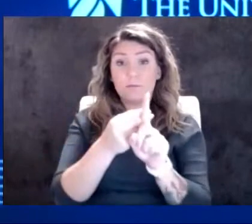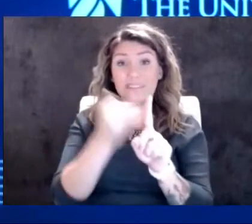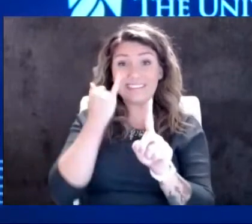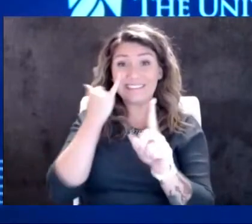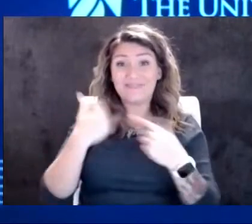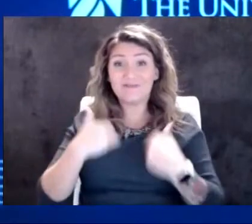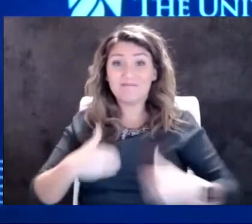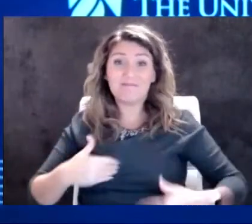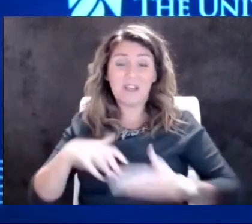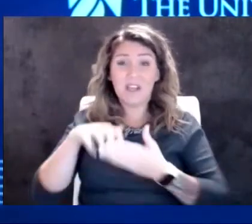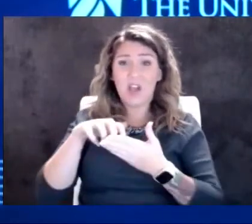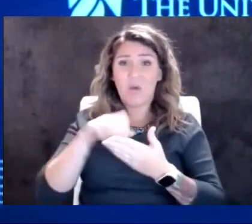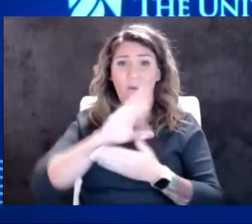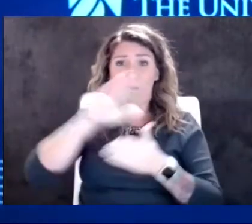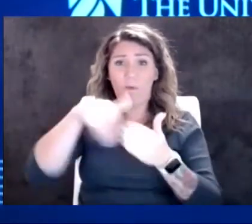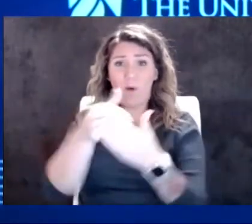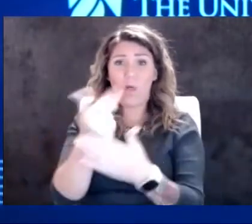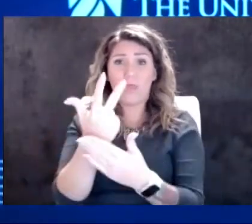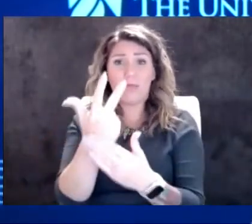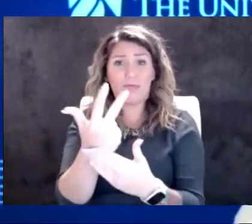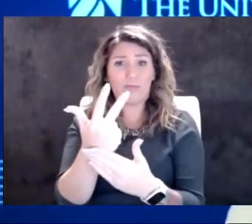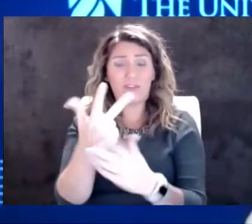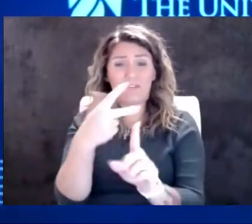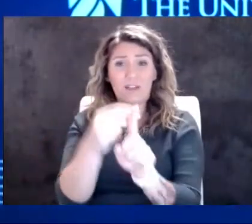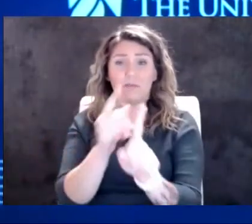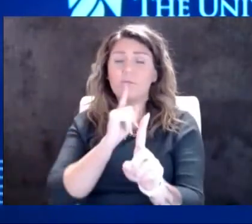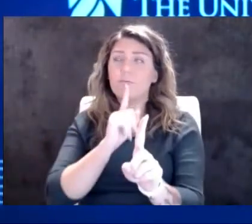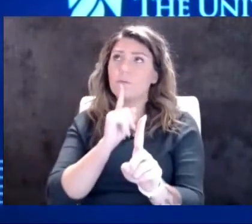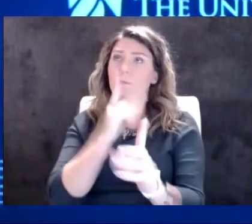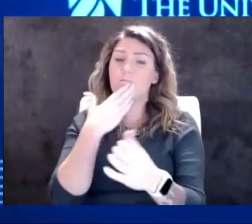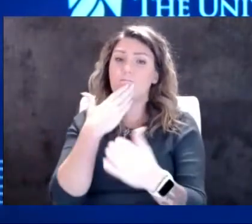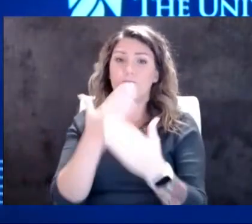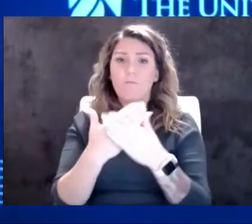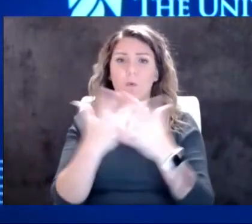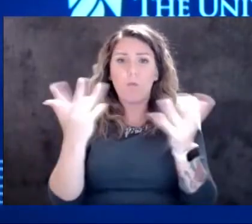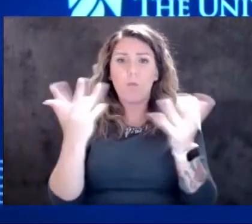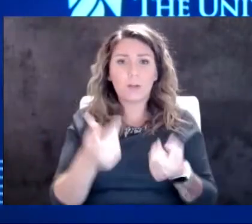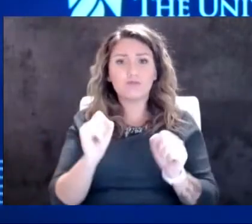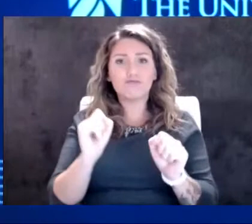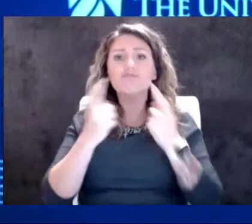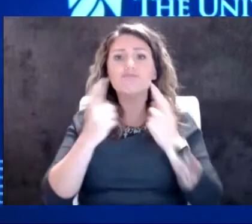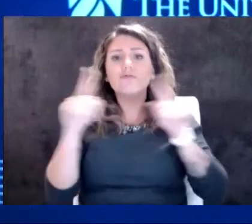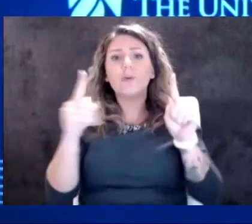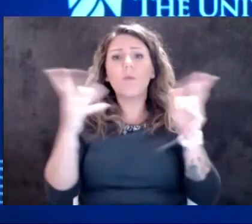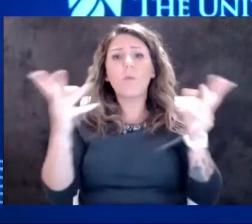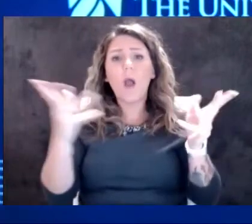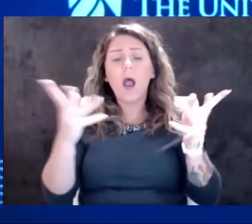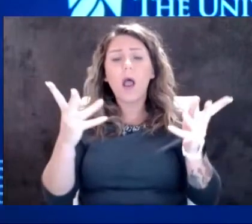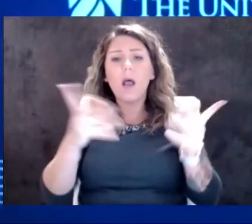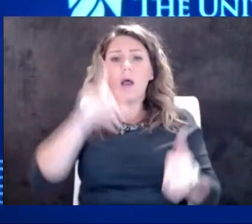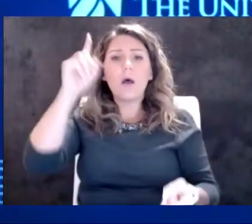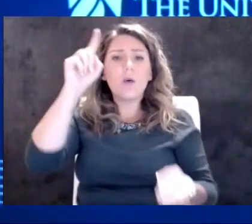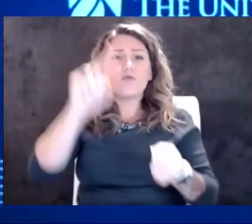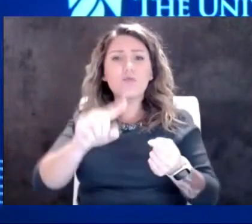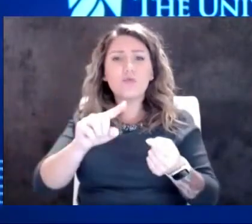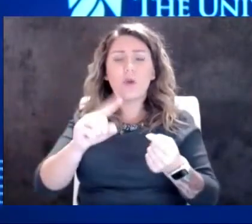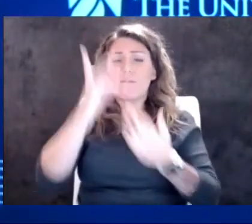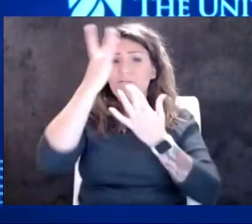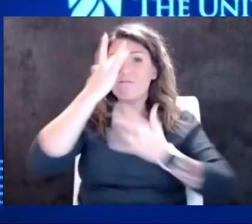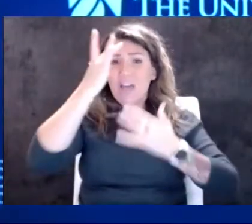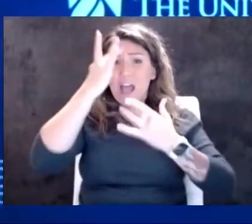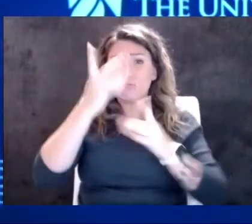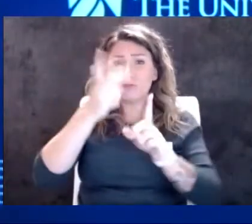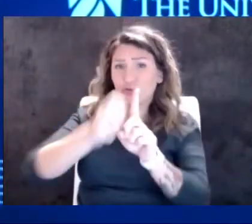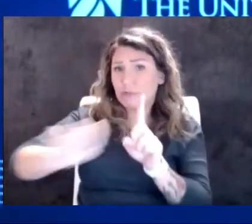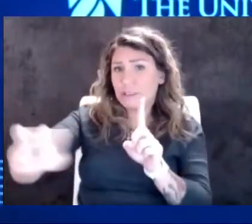all 3 vaccines are still doing a really good job of that. What we're really trying to achieve is reduction of viral transmission so that you're going to